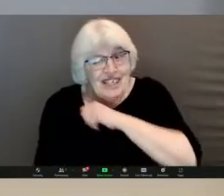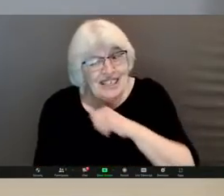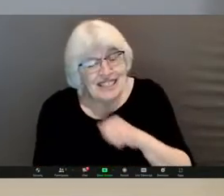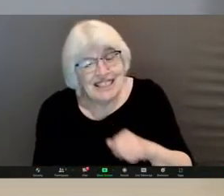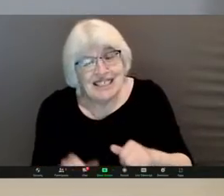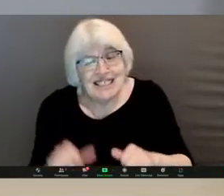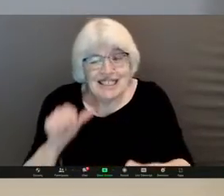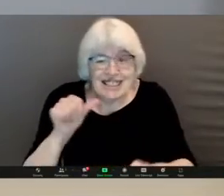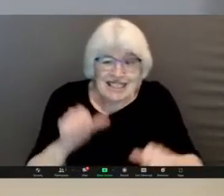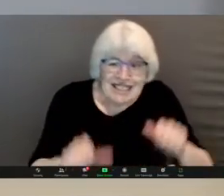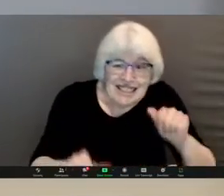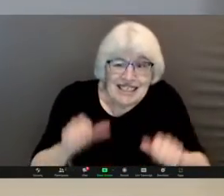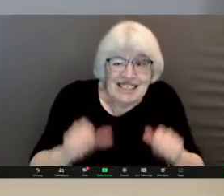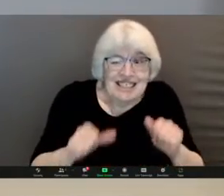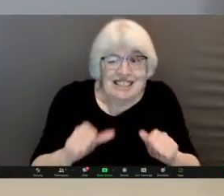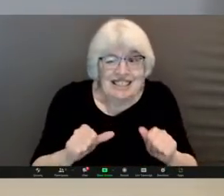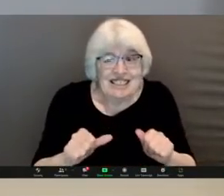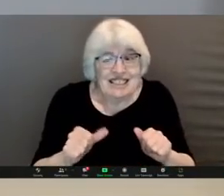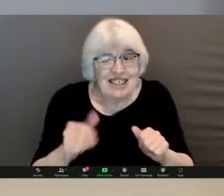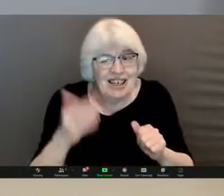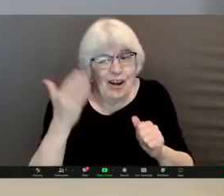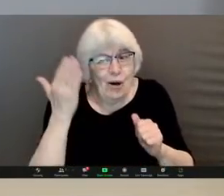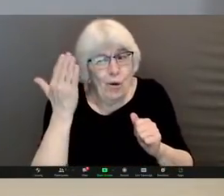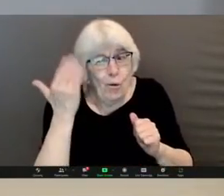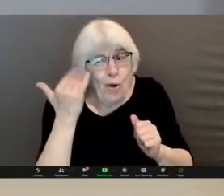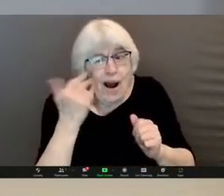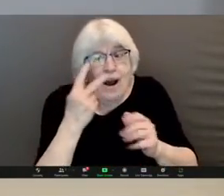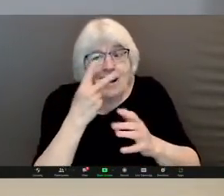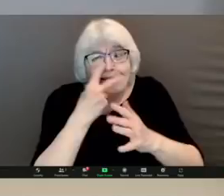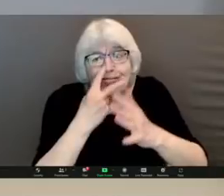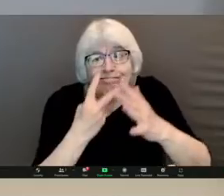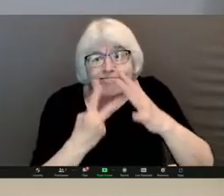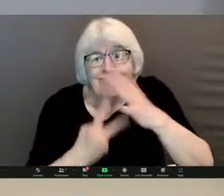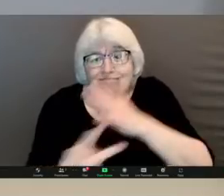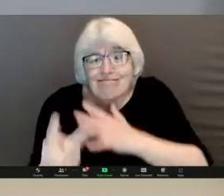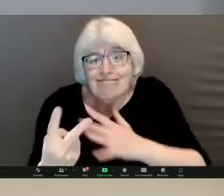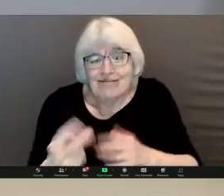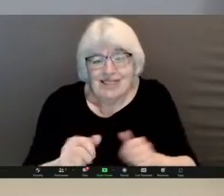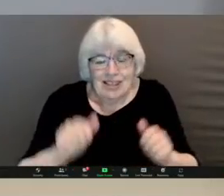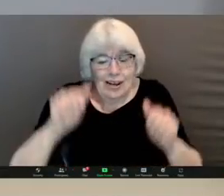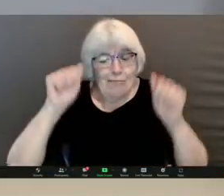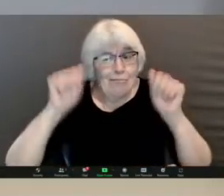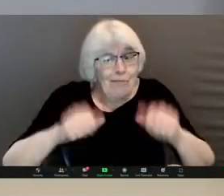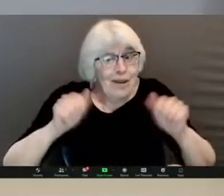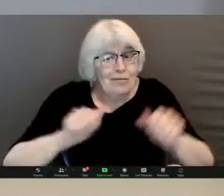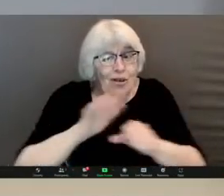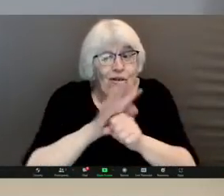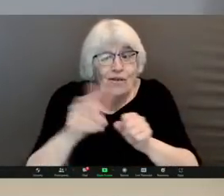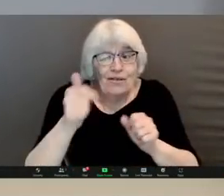of COVID-19, and knowing this virus, as it's been all the way along, unpredictable.